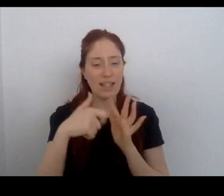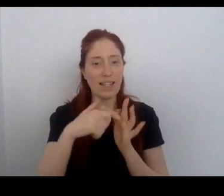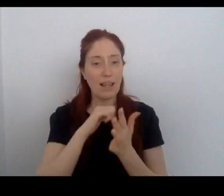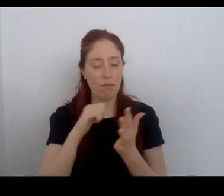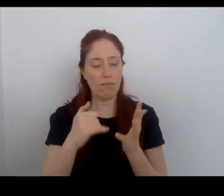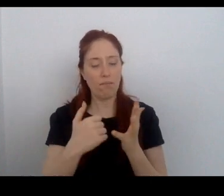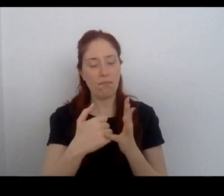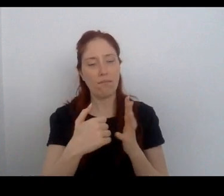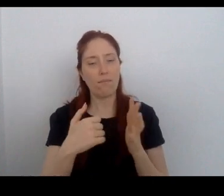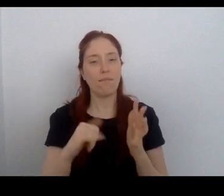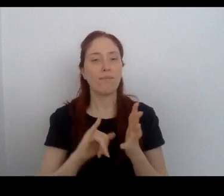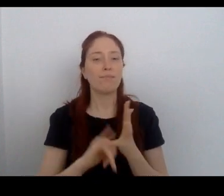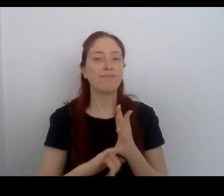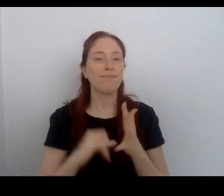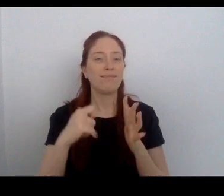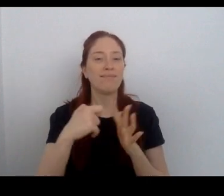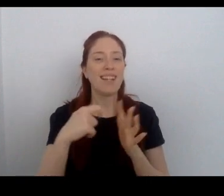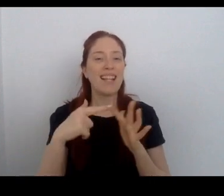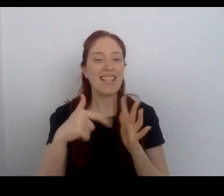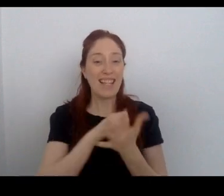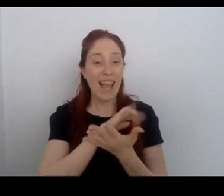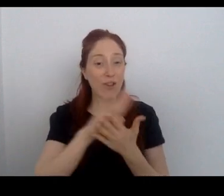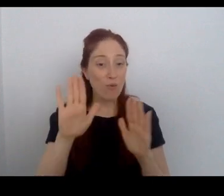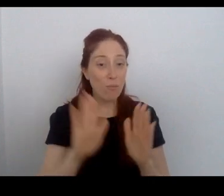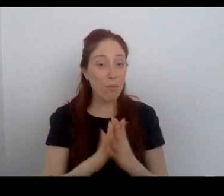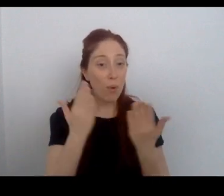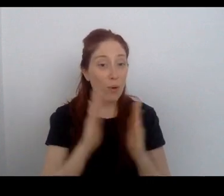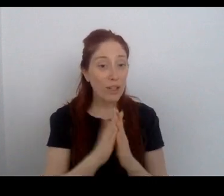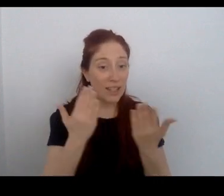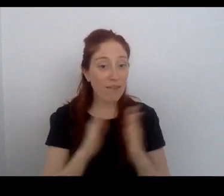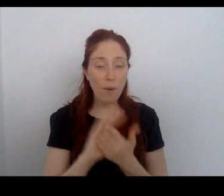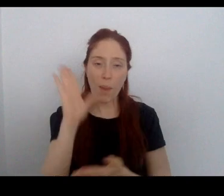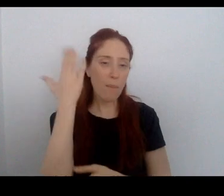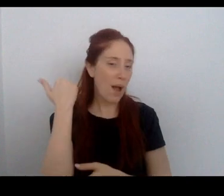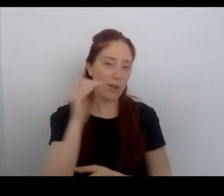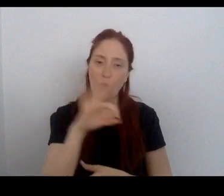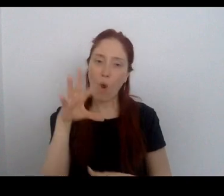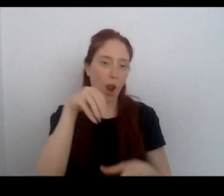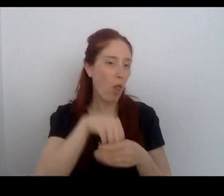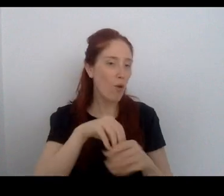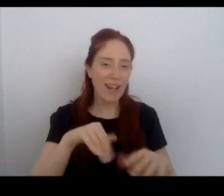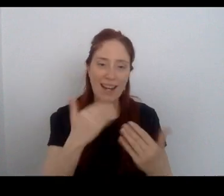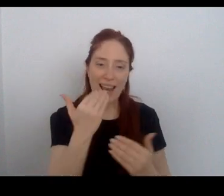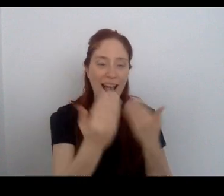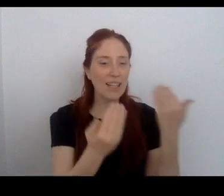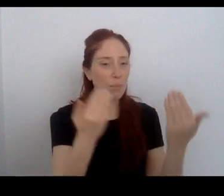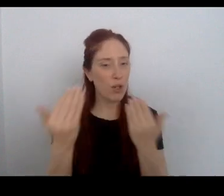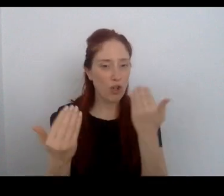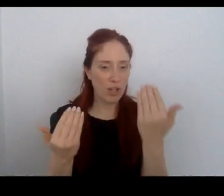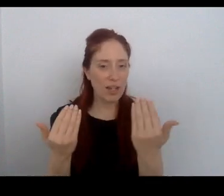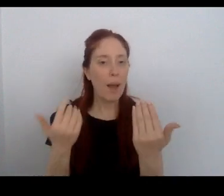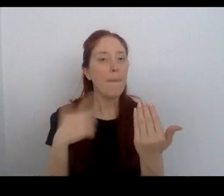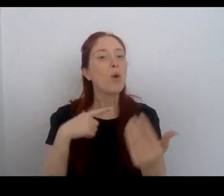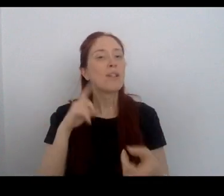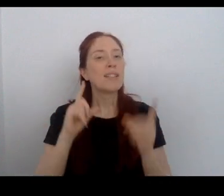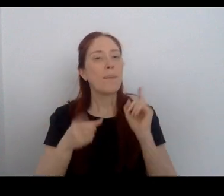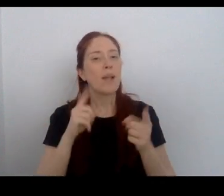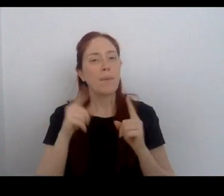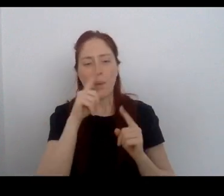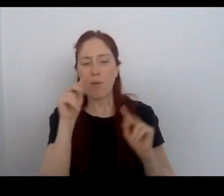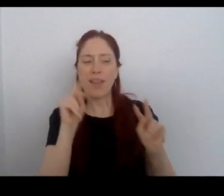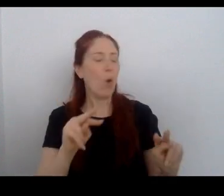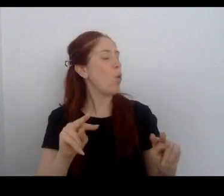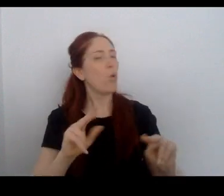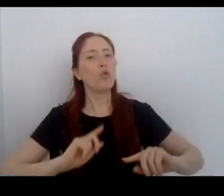even often her paintings were rejected from exhibitions because they were too modern or too different